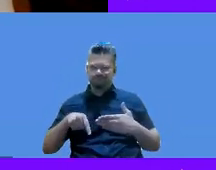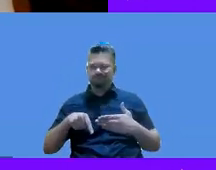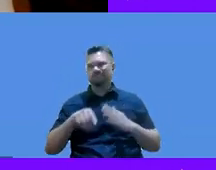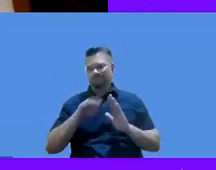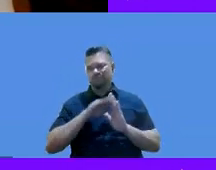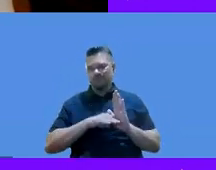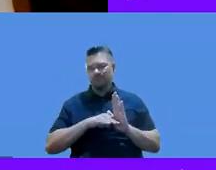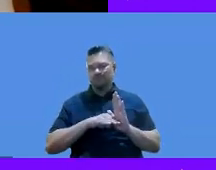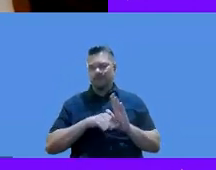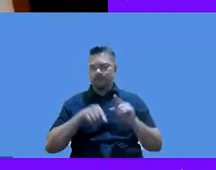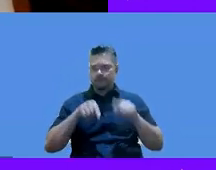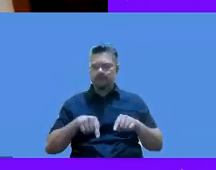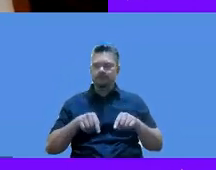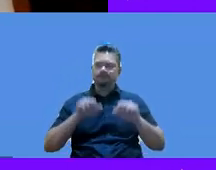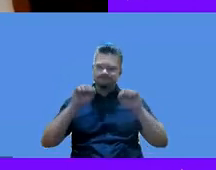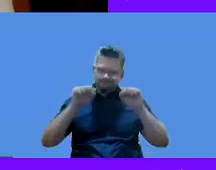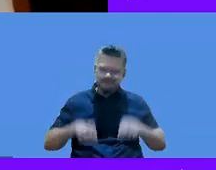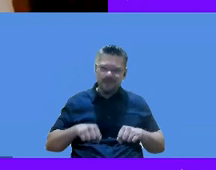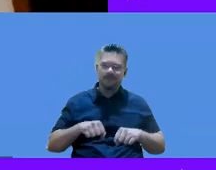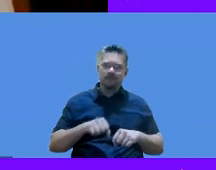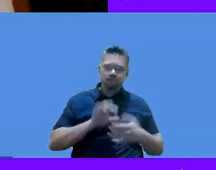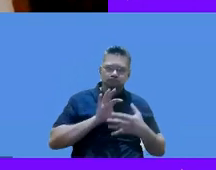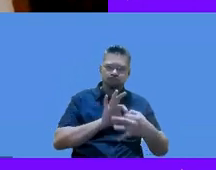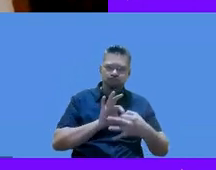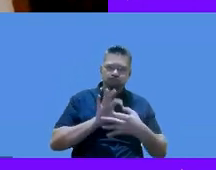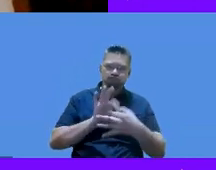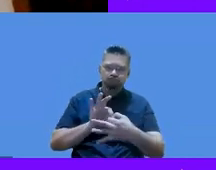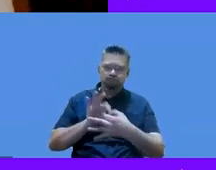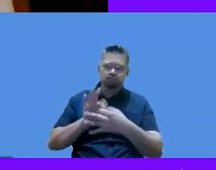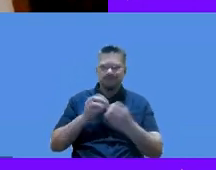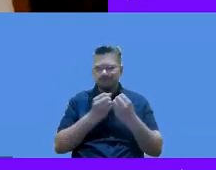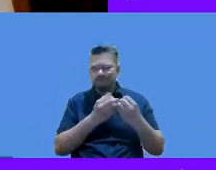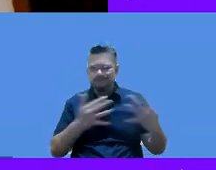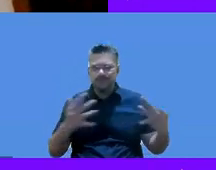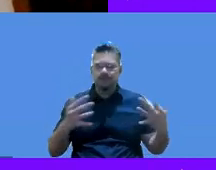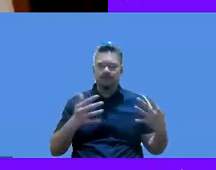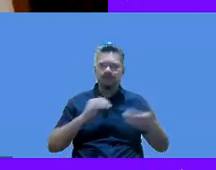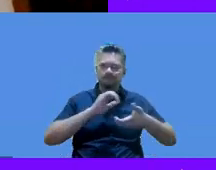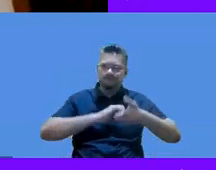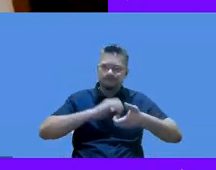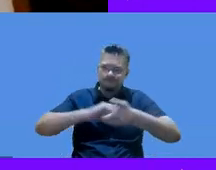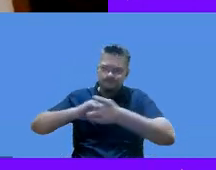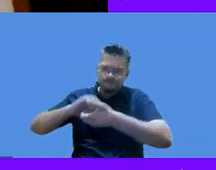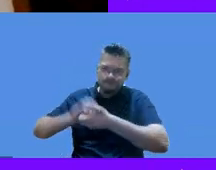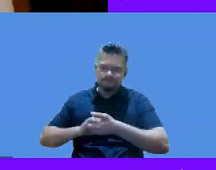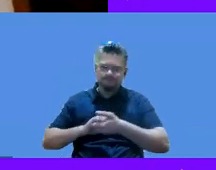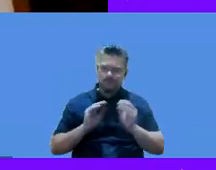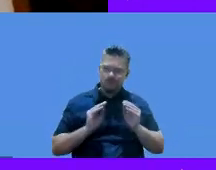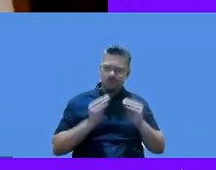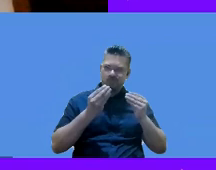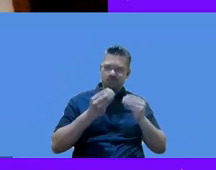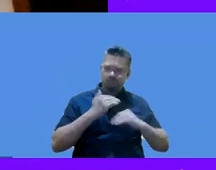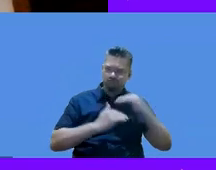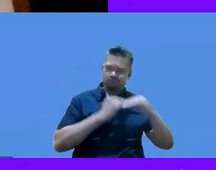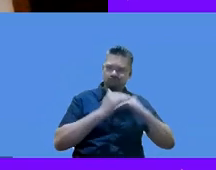connect partners and facilitate dialogue for commitment to adolescent well-being to accelerate the progress toward the SDGs. This has